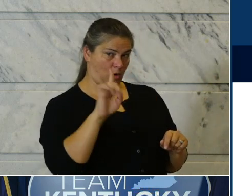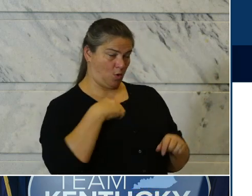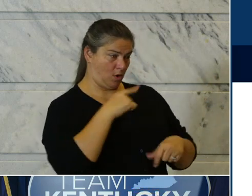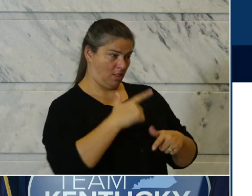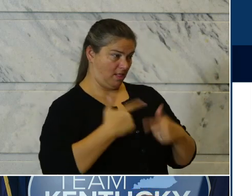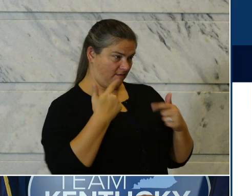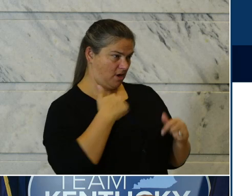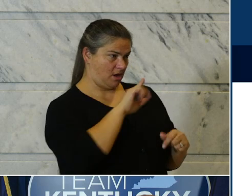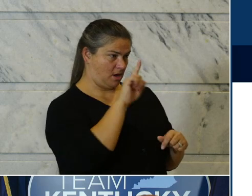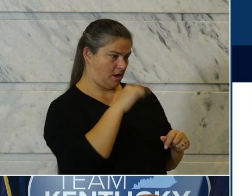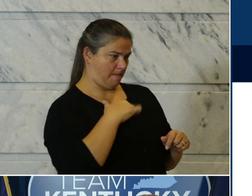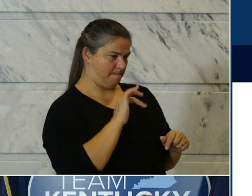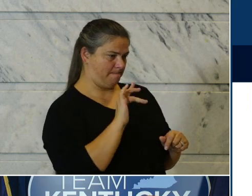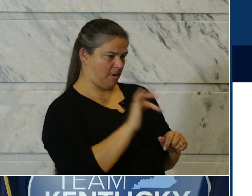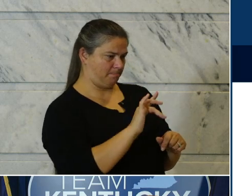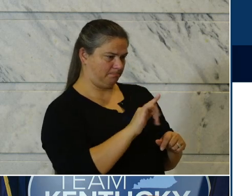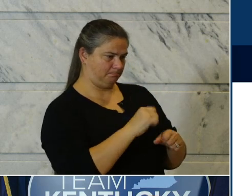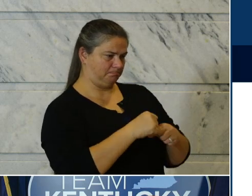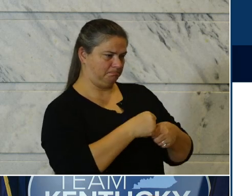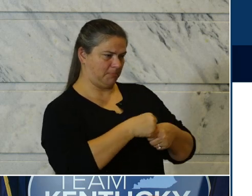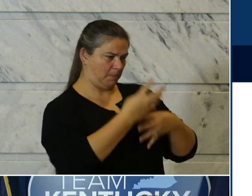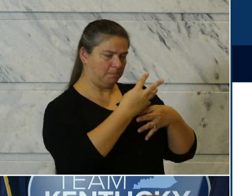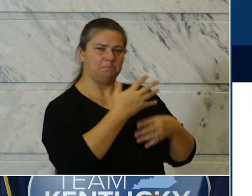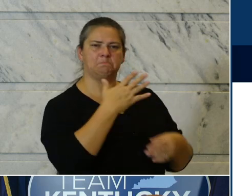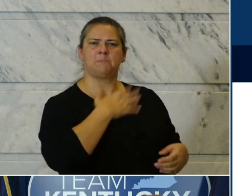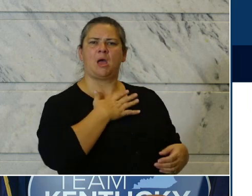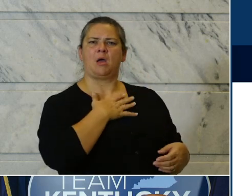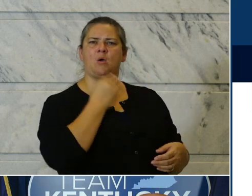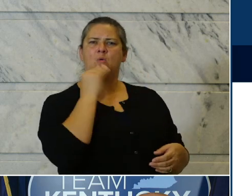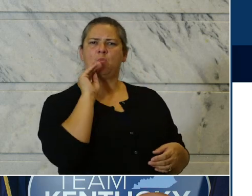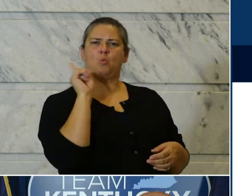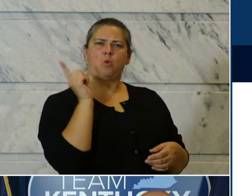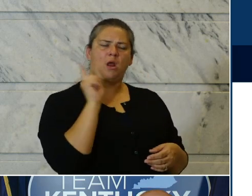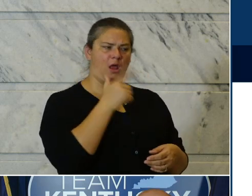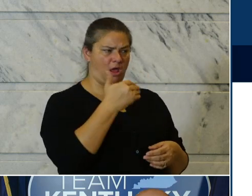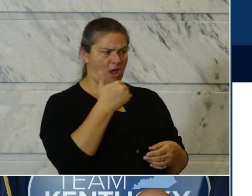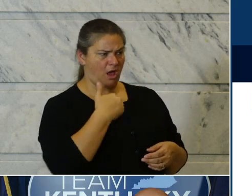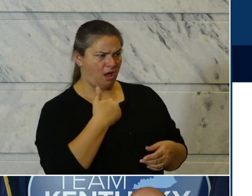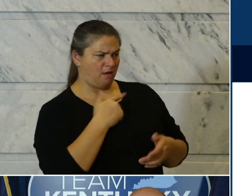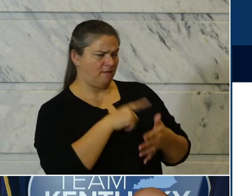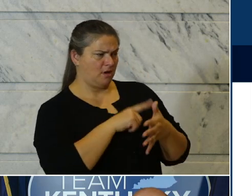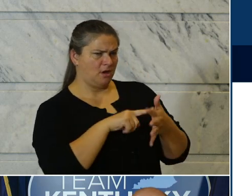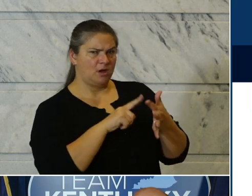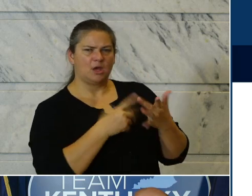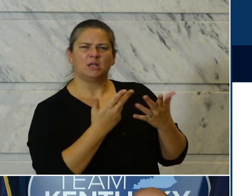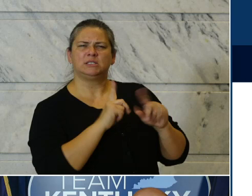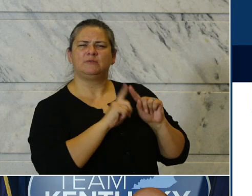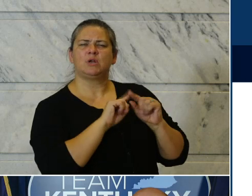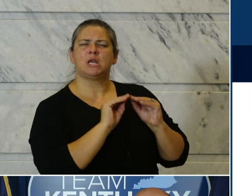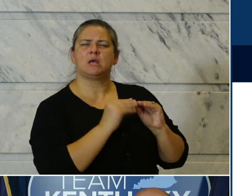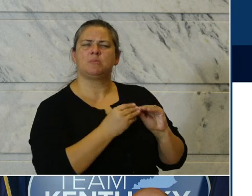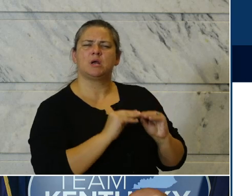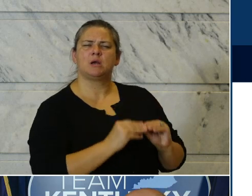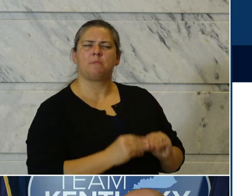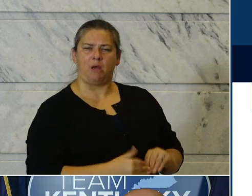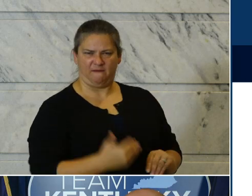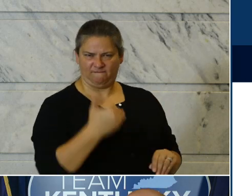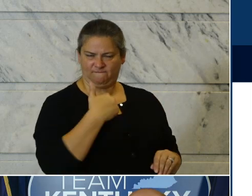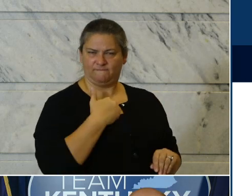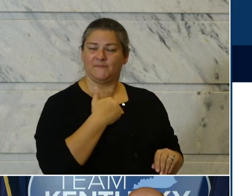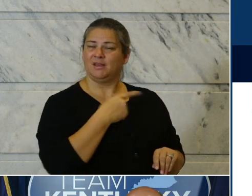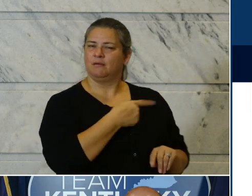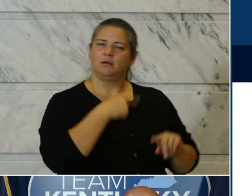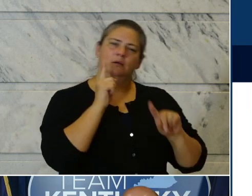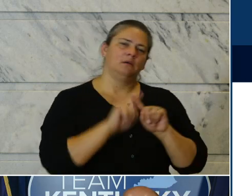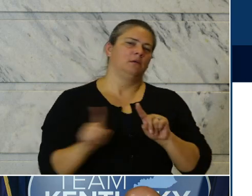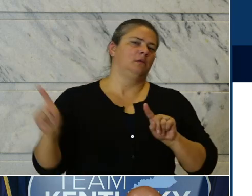all sorts of other information, including down to contact tracing, how to get unemployment insurance, all sorts of different things are up here on this website. So